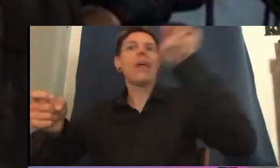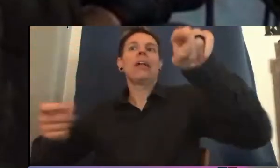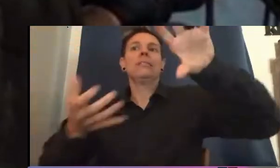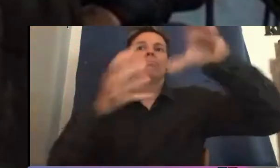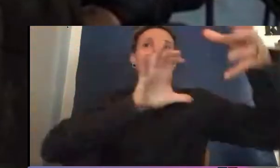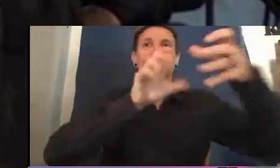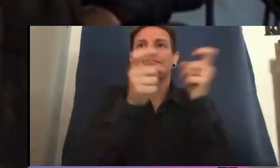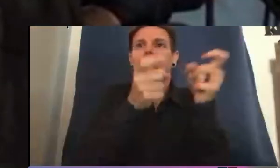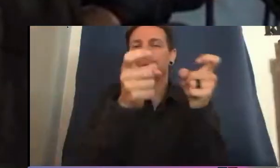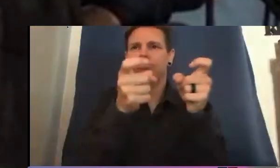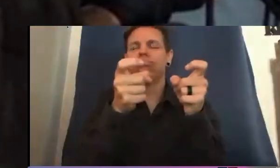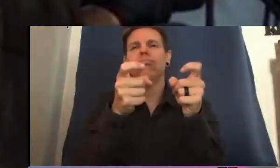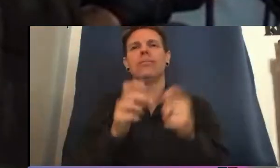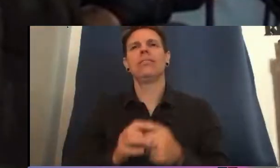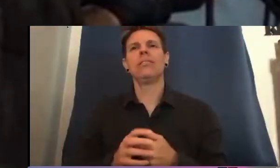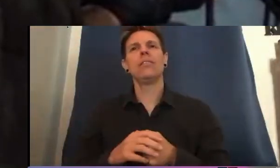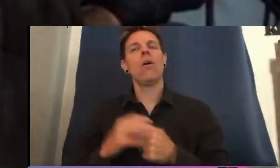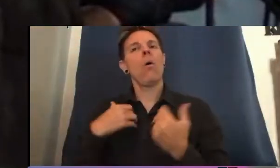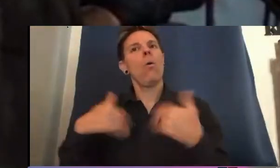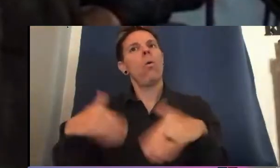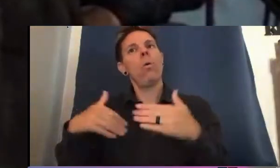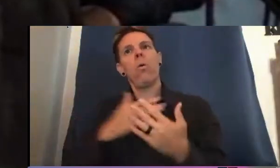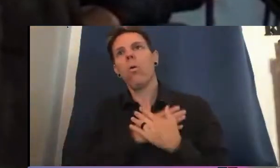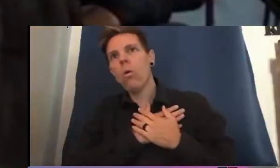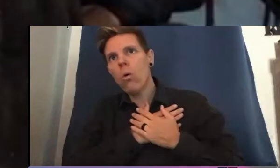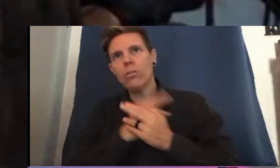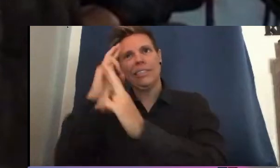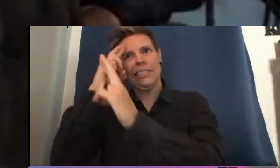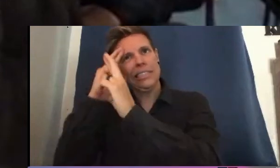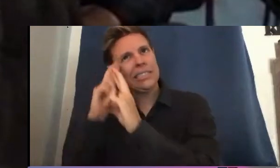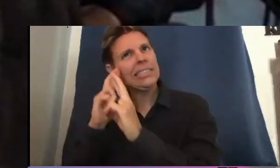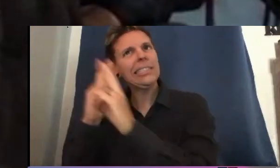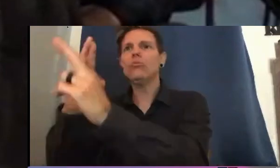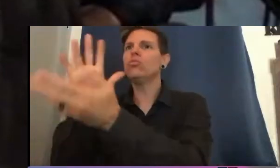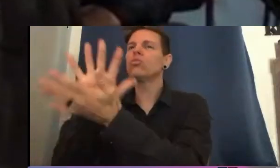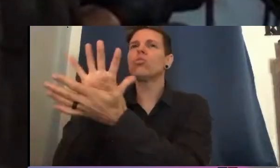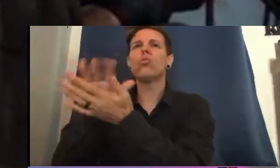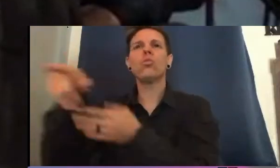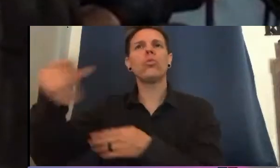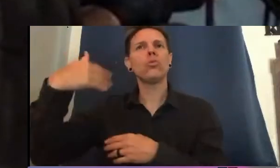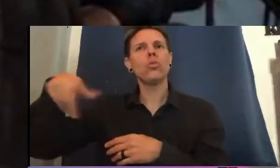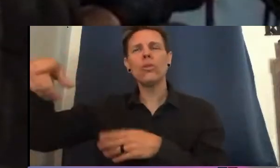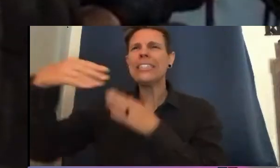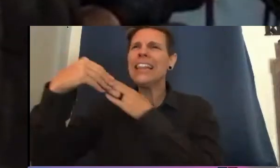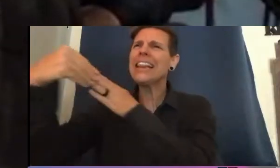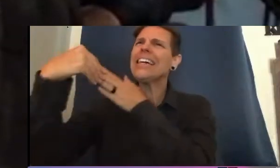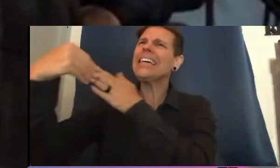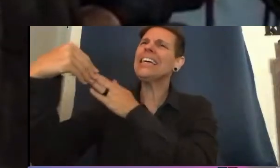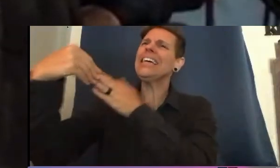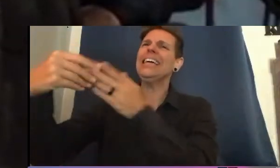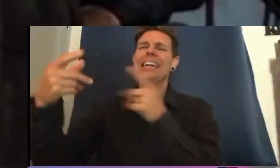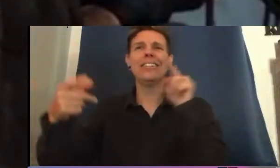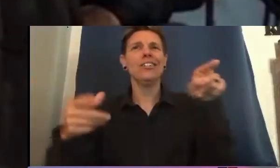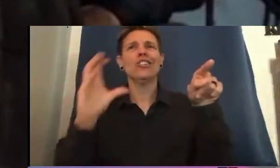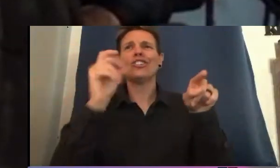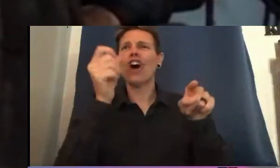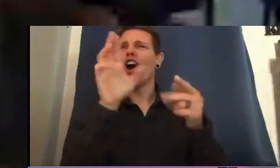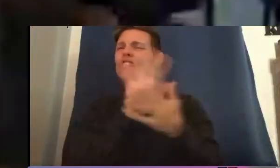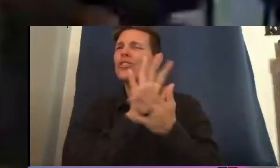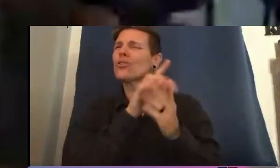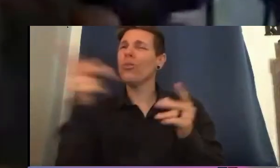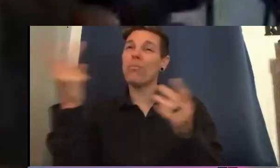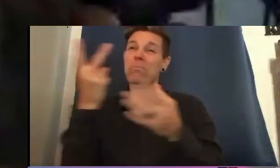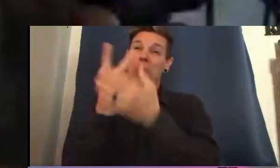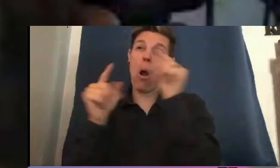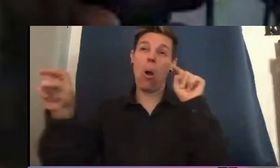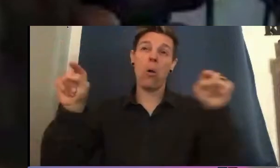I have a lot of respect for the schools and their leadership in the charter schools because there is also complex